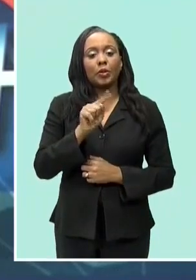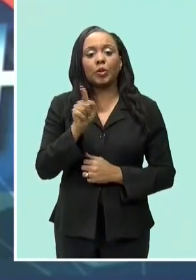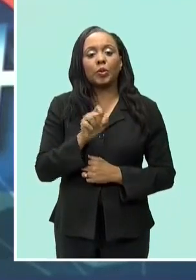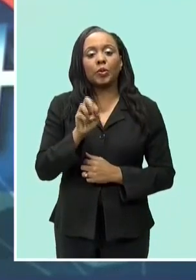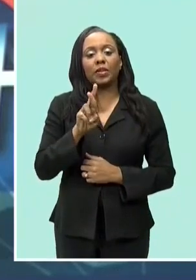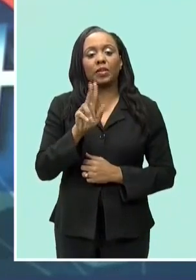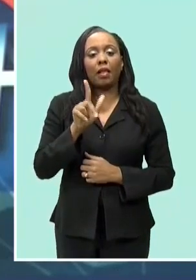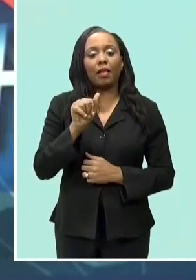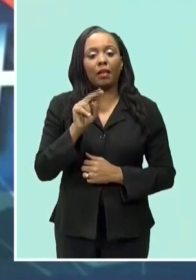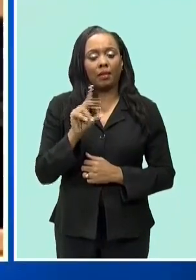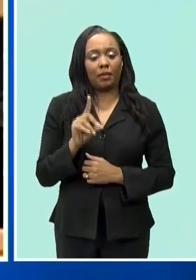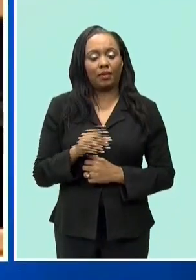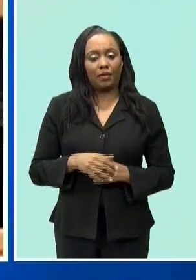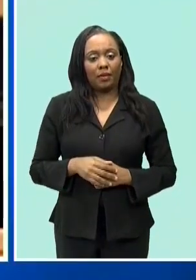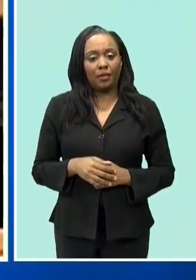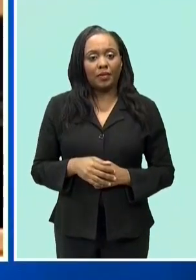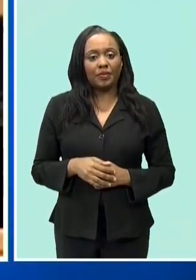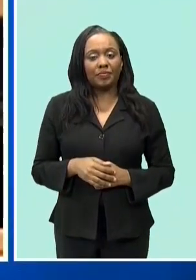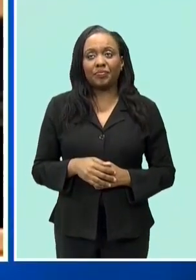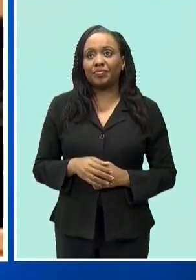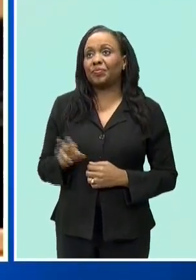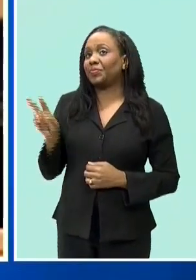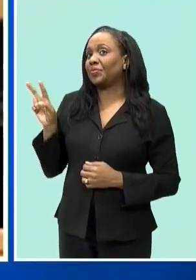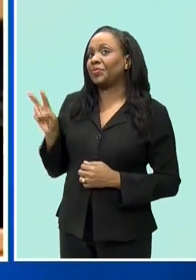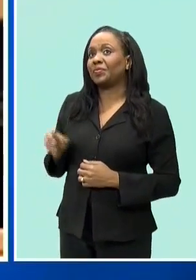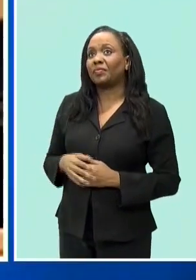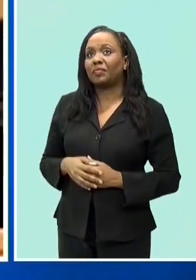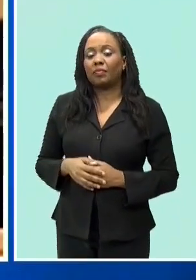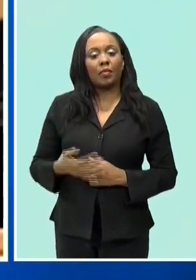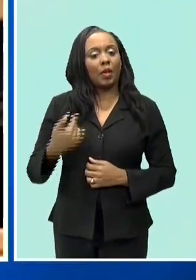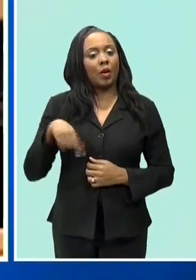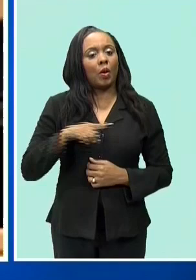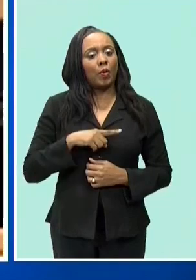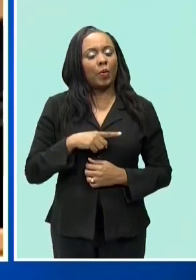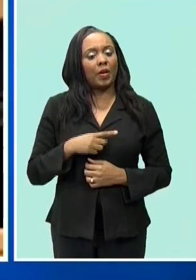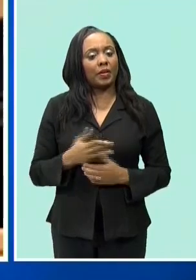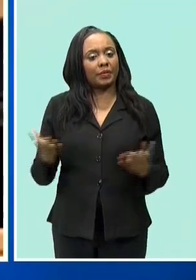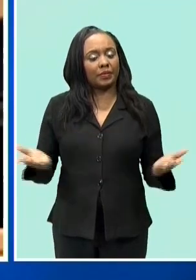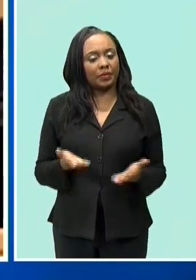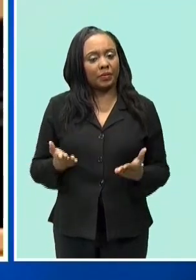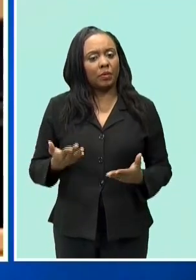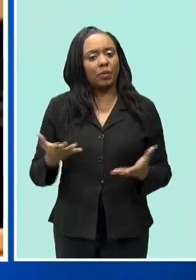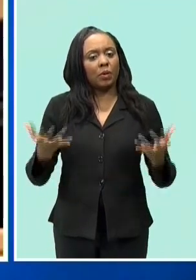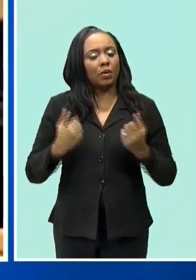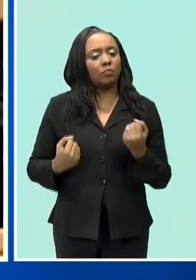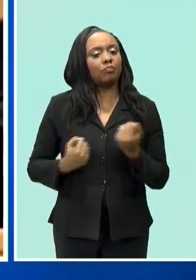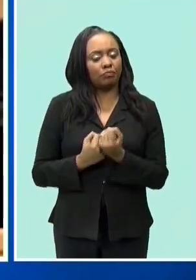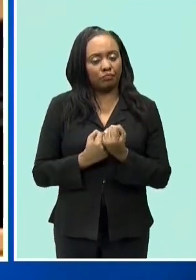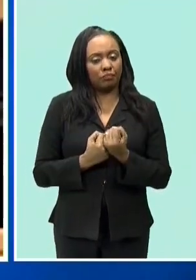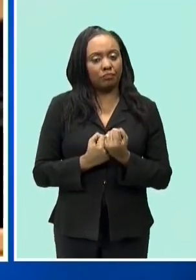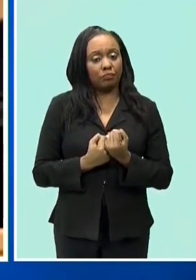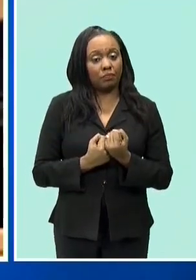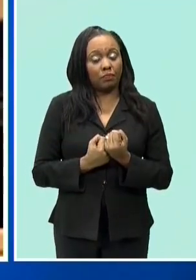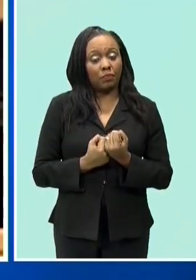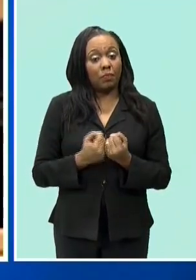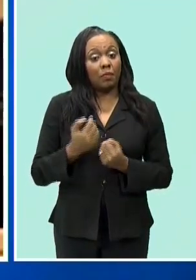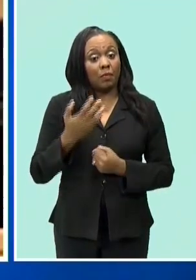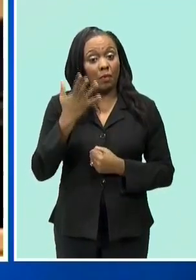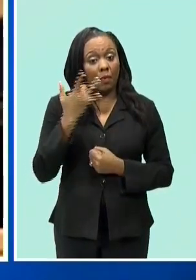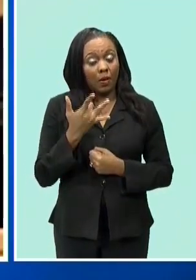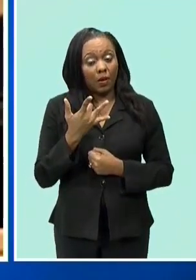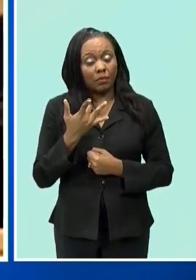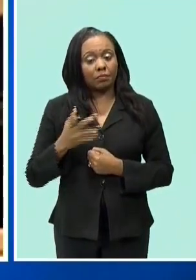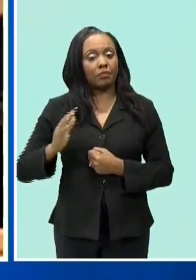Switzerland. We have come to commit once again because we recognize that in our own case,